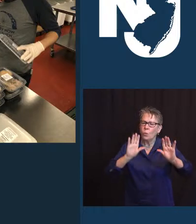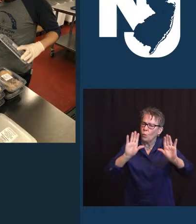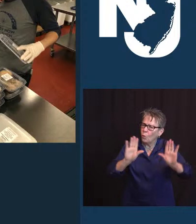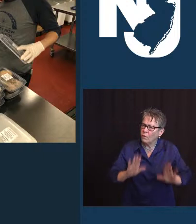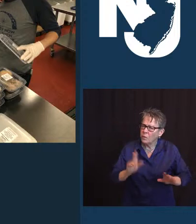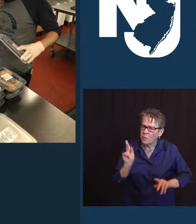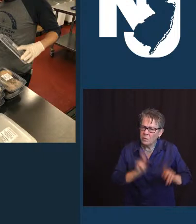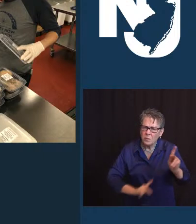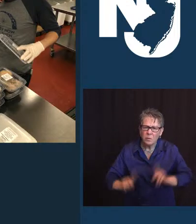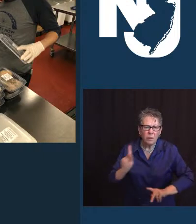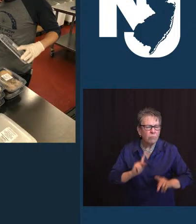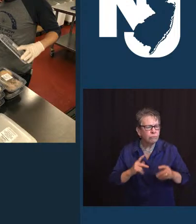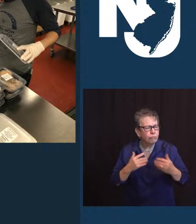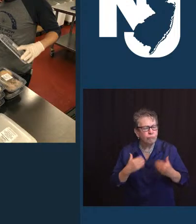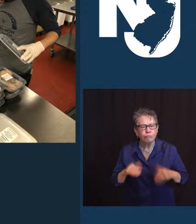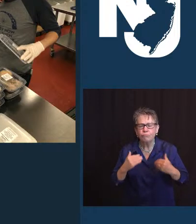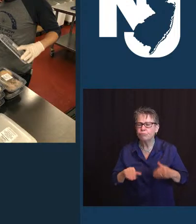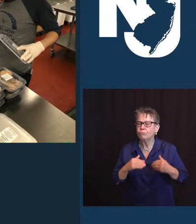asburyparkdinnertable.org.